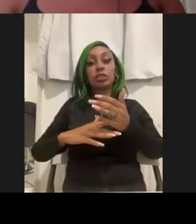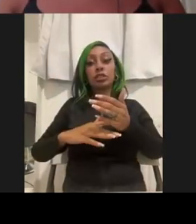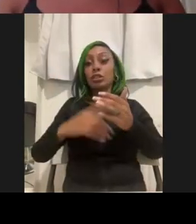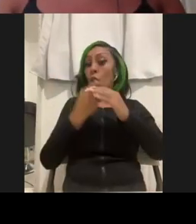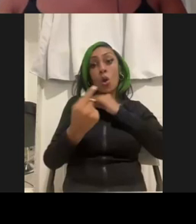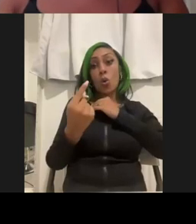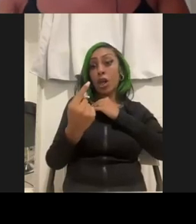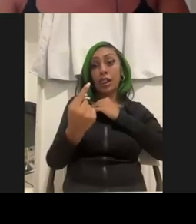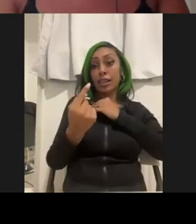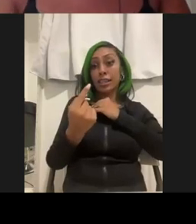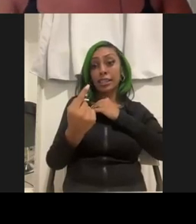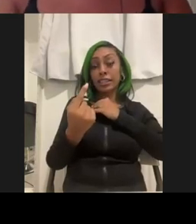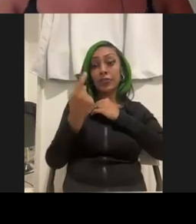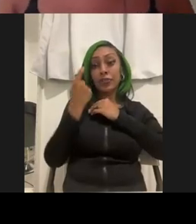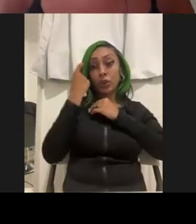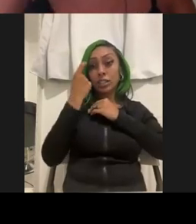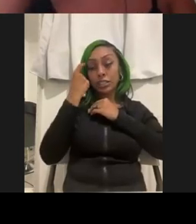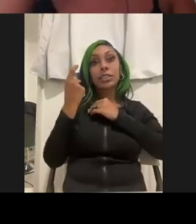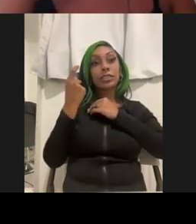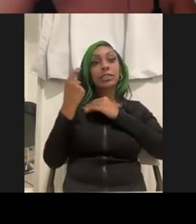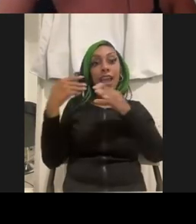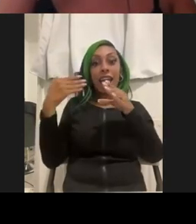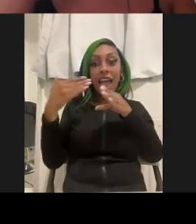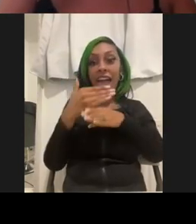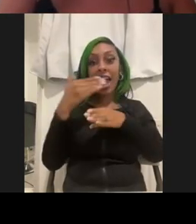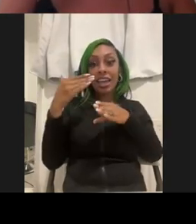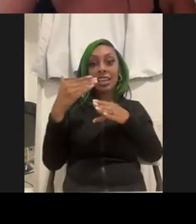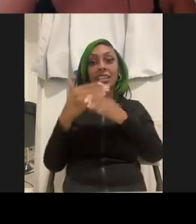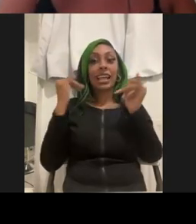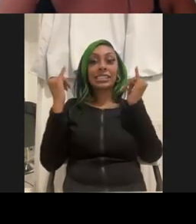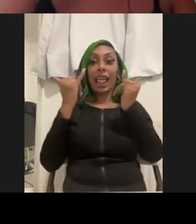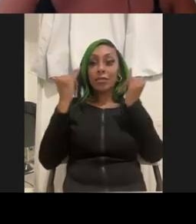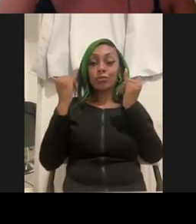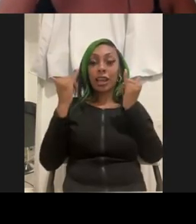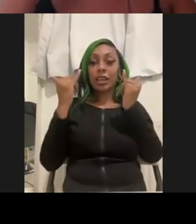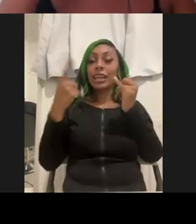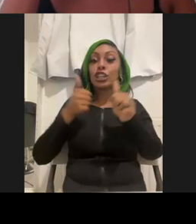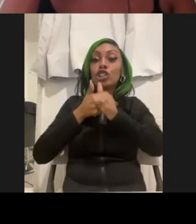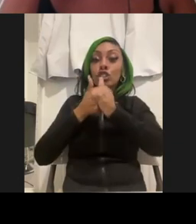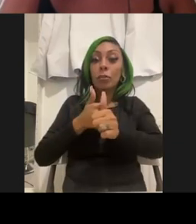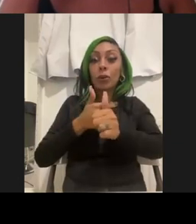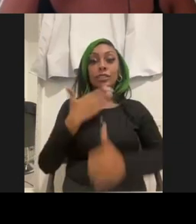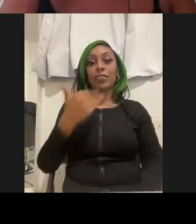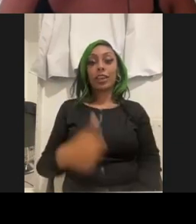into consideration, but actively celebrated and supported. Thank you.